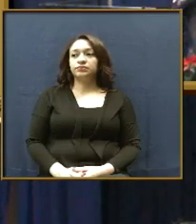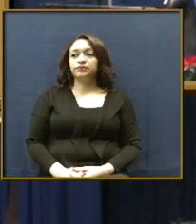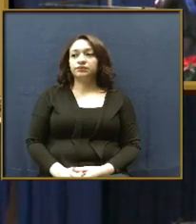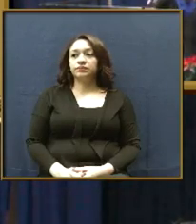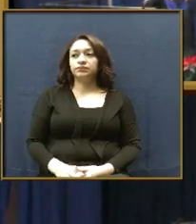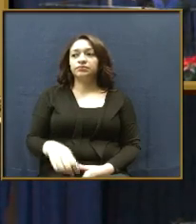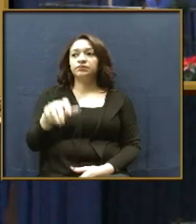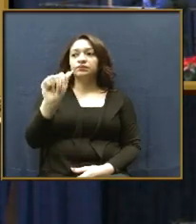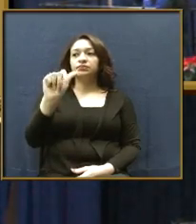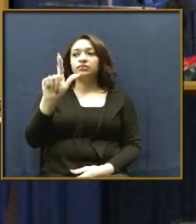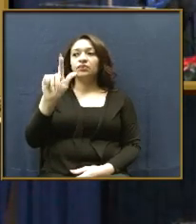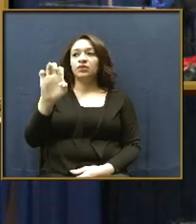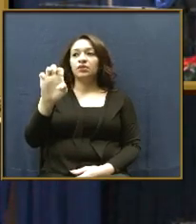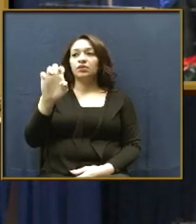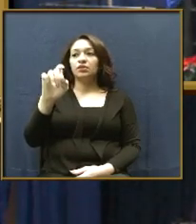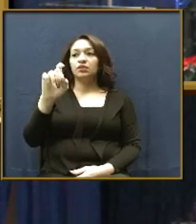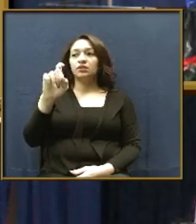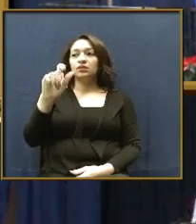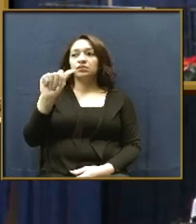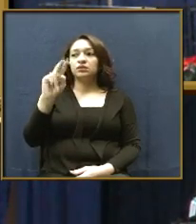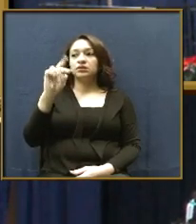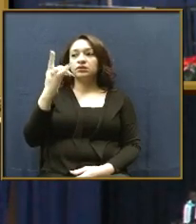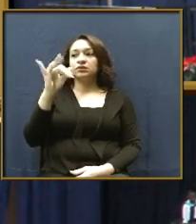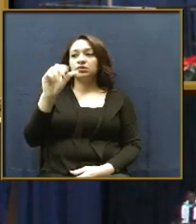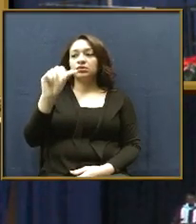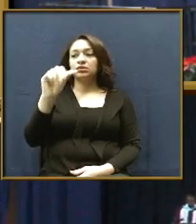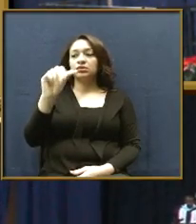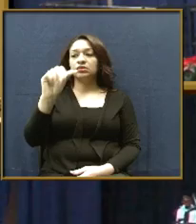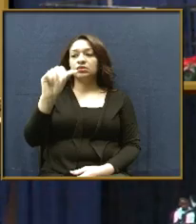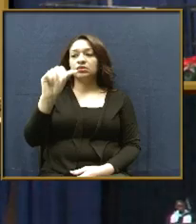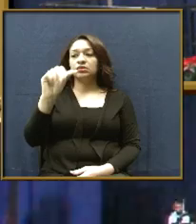Alexandria Lisette Ramirez, Phi Kappa Phi.